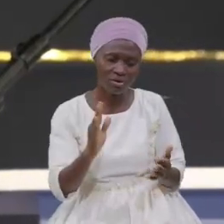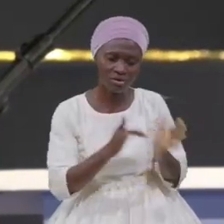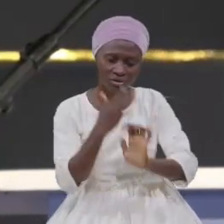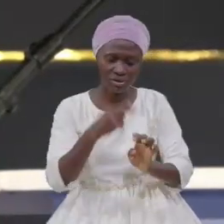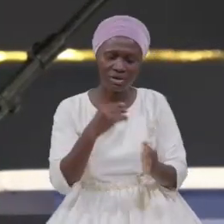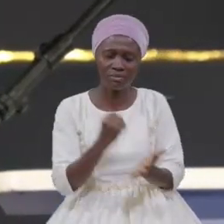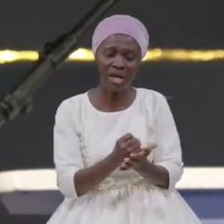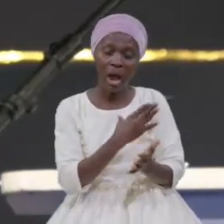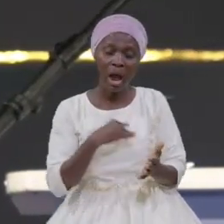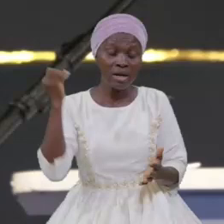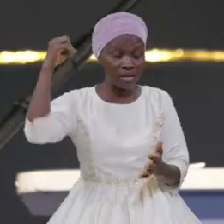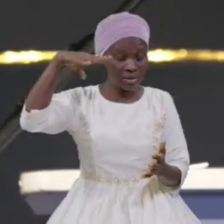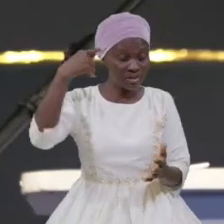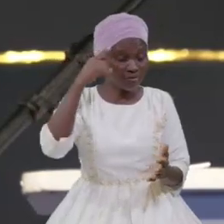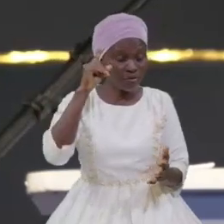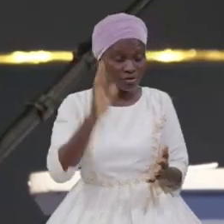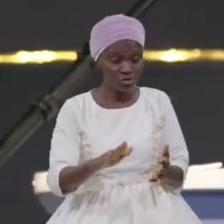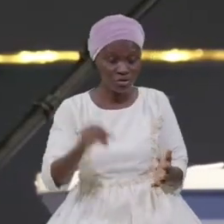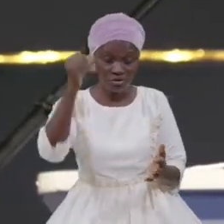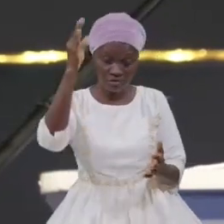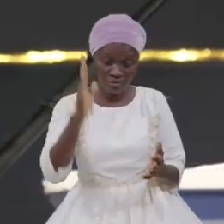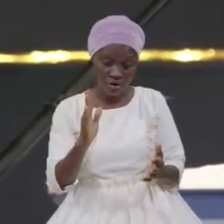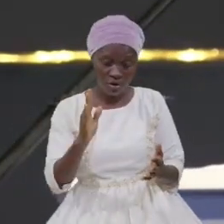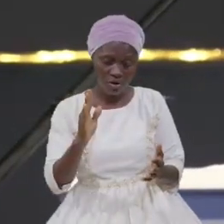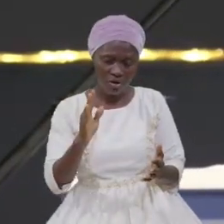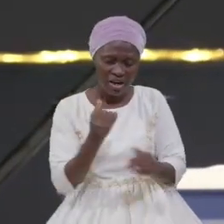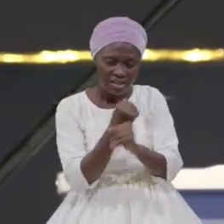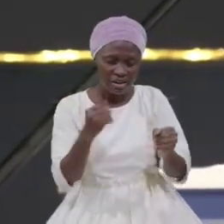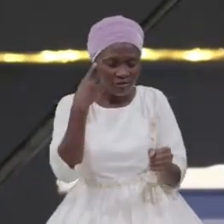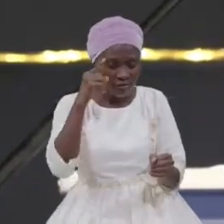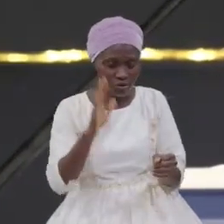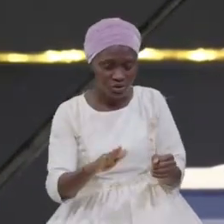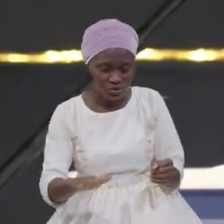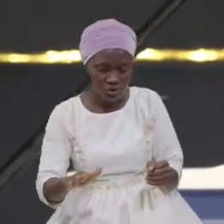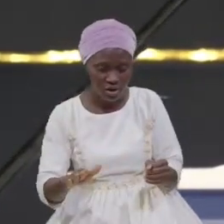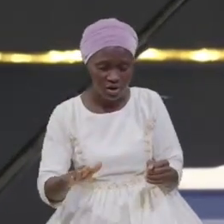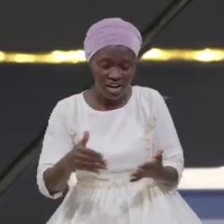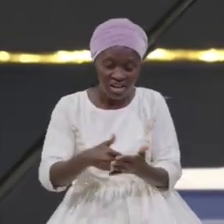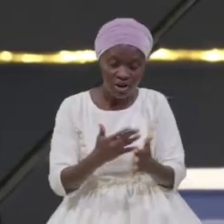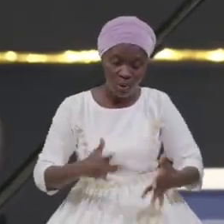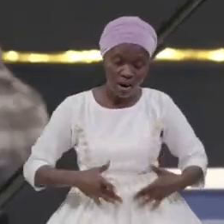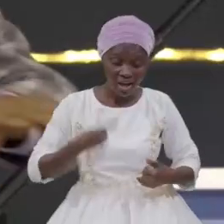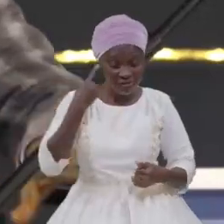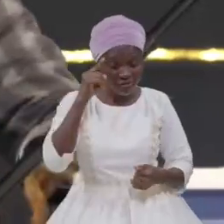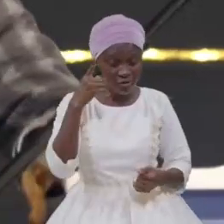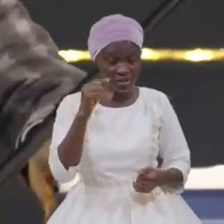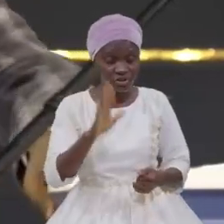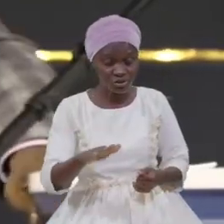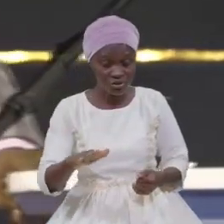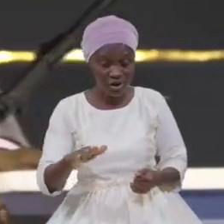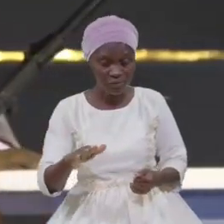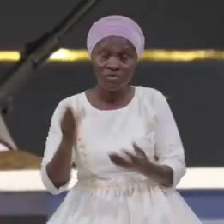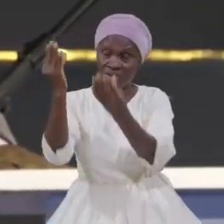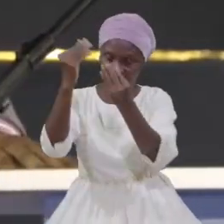grace for the children, the salvation for the children, the new life for the children, grant